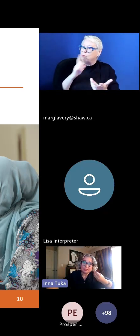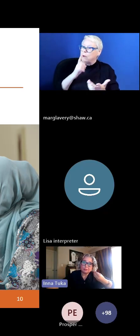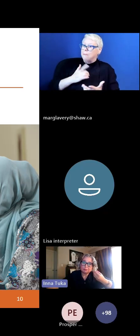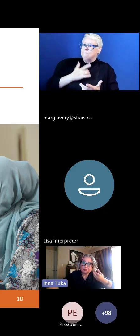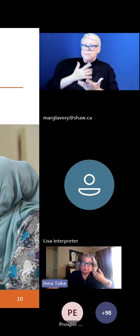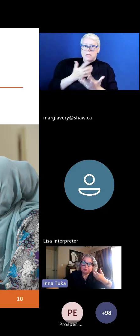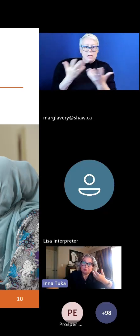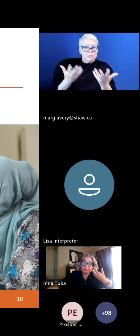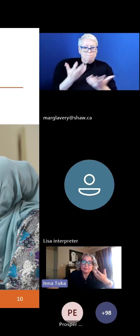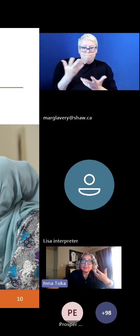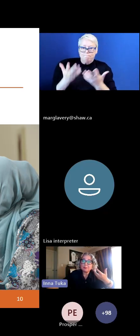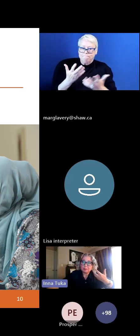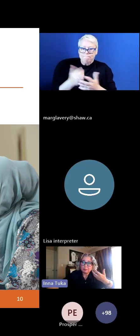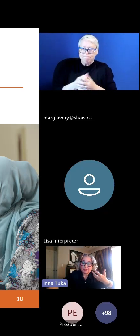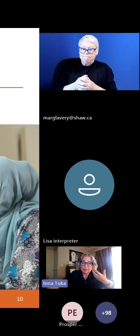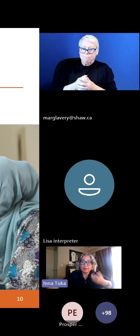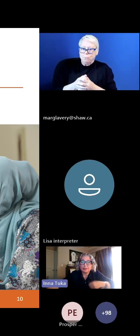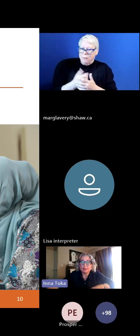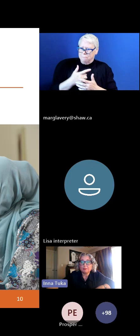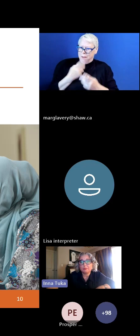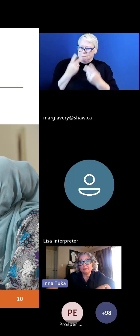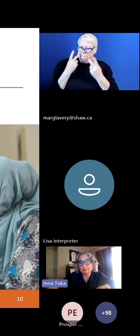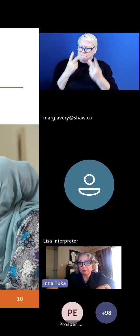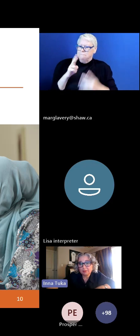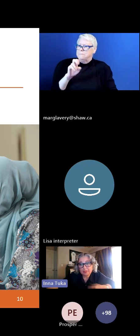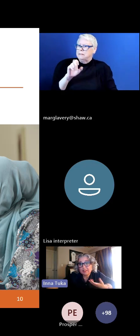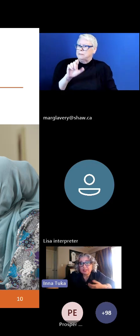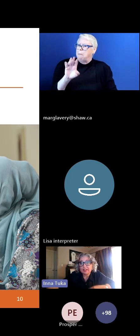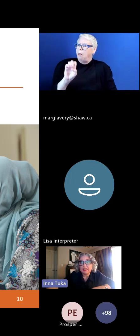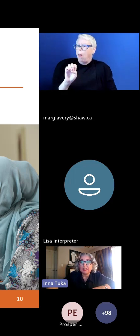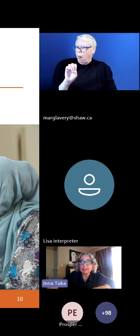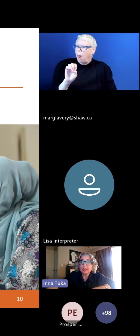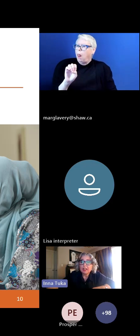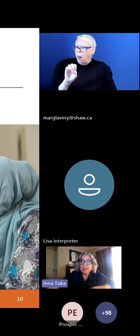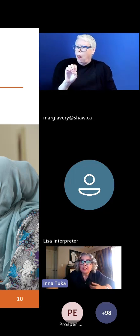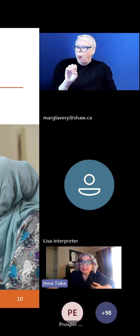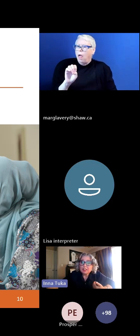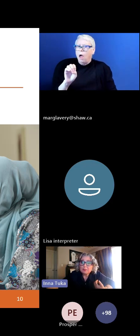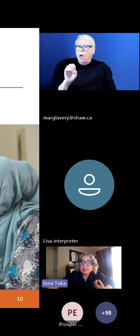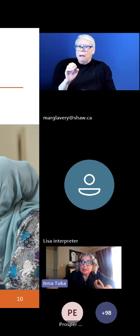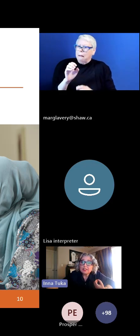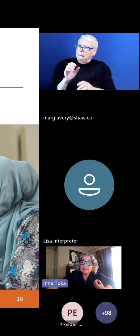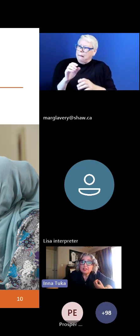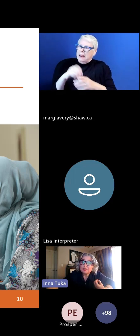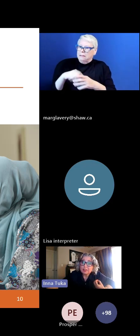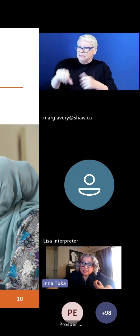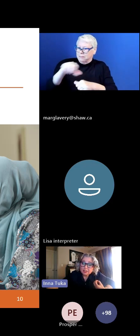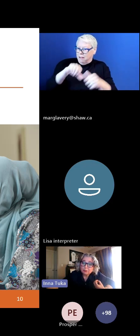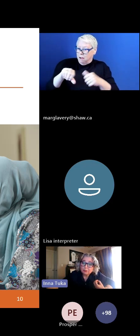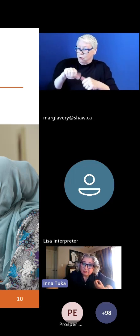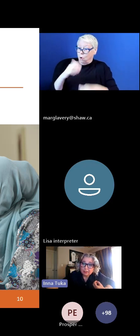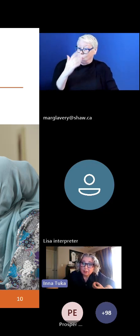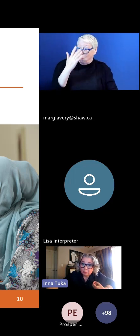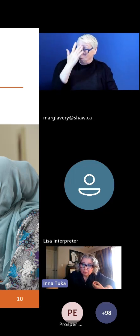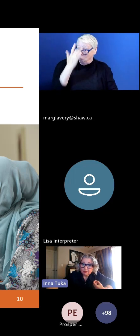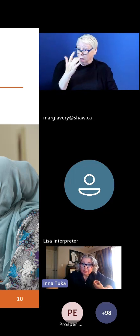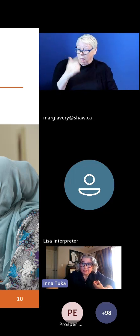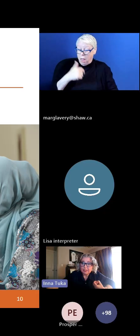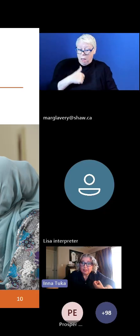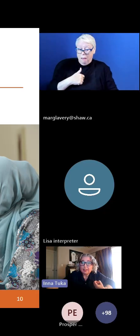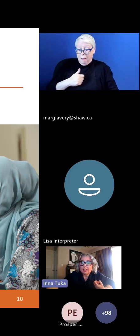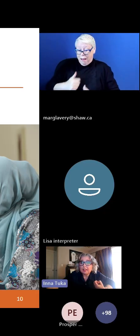of visible by in society. This is because the stress of living